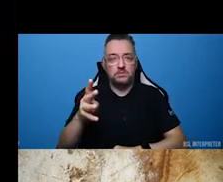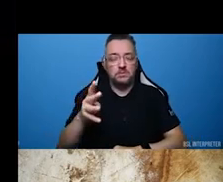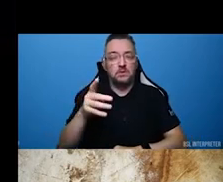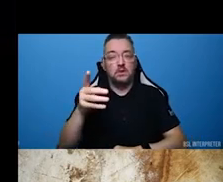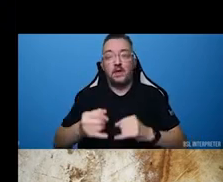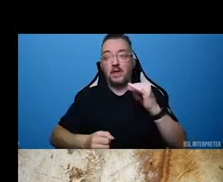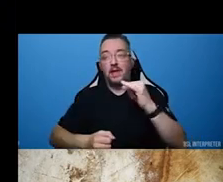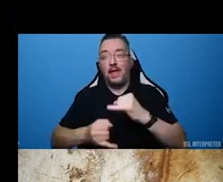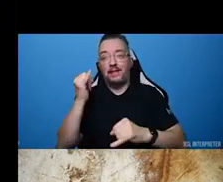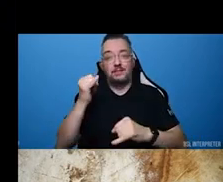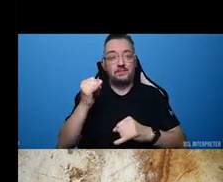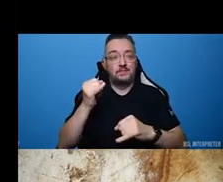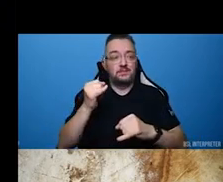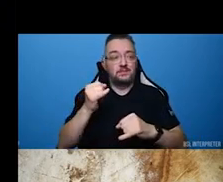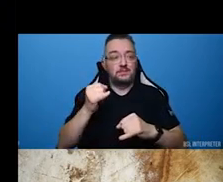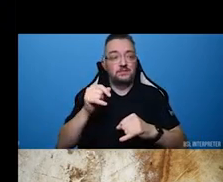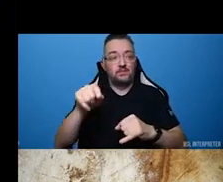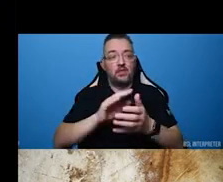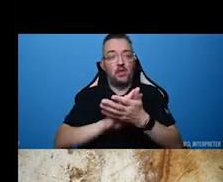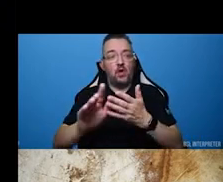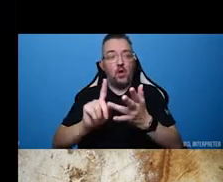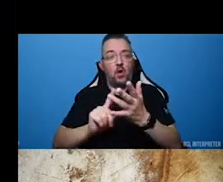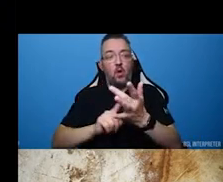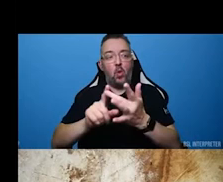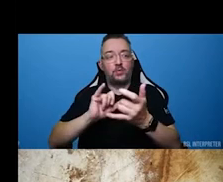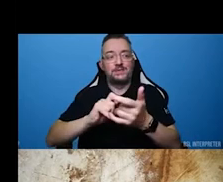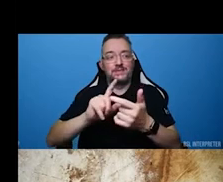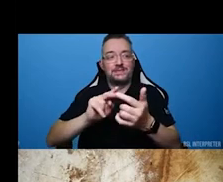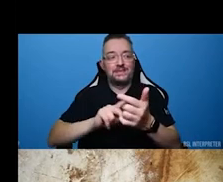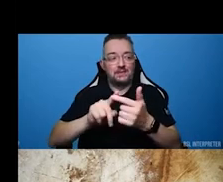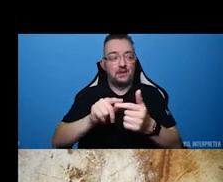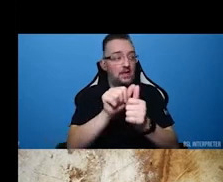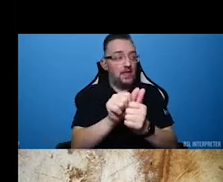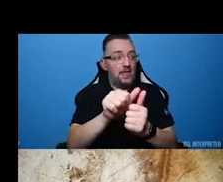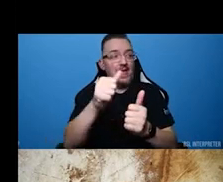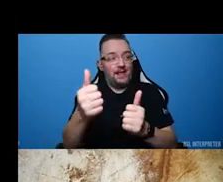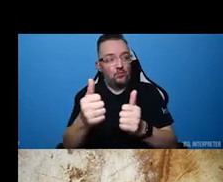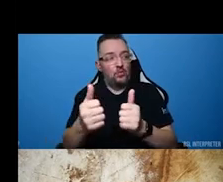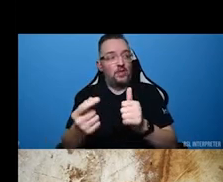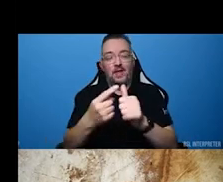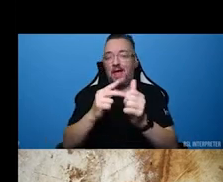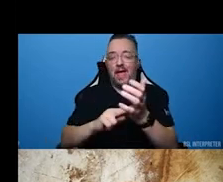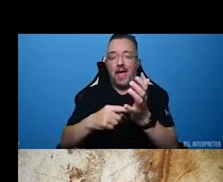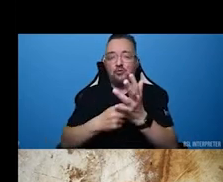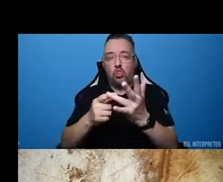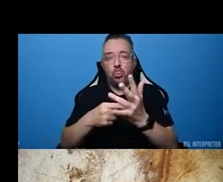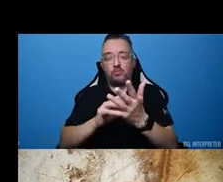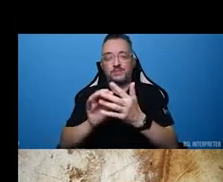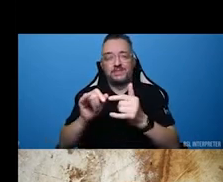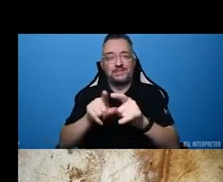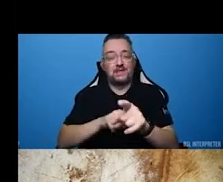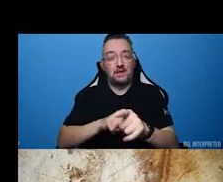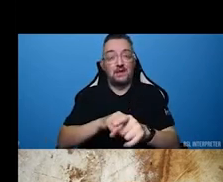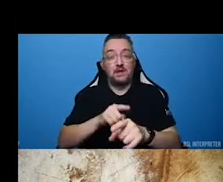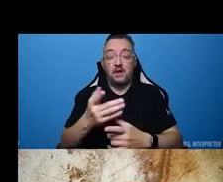end of the Holocene that will take place, and effectively into the Anthropocene. It is still a proposed age,